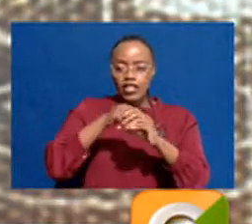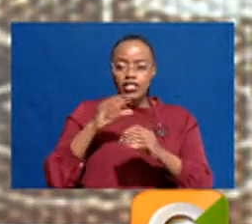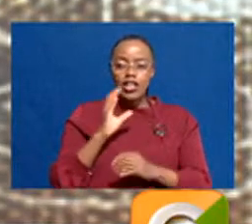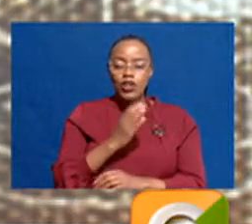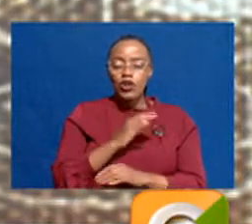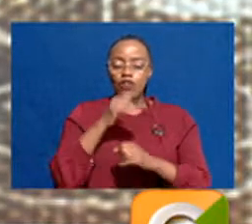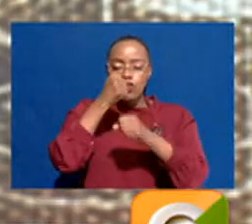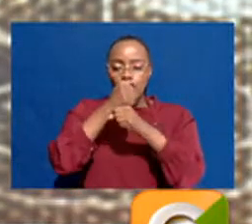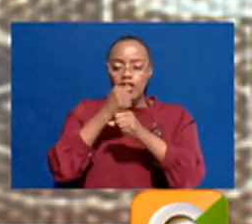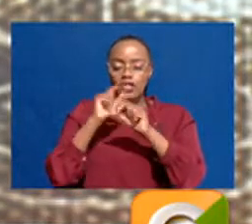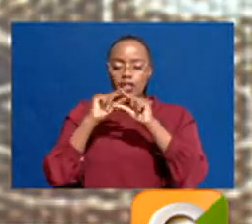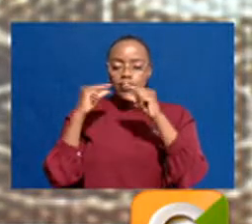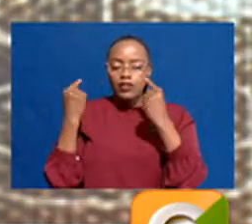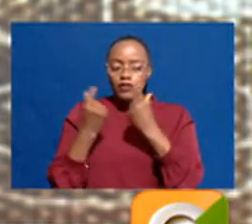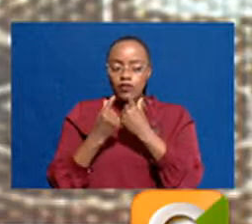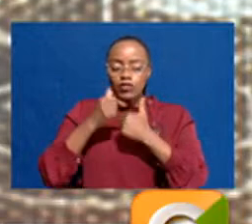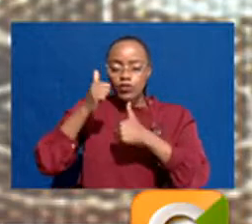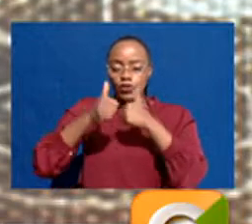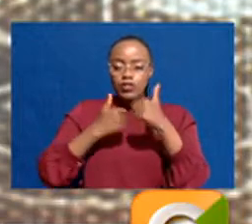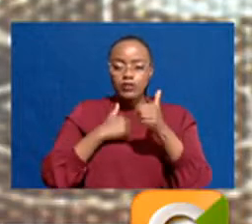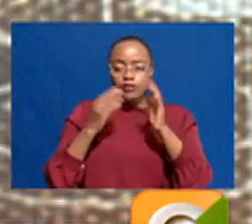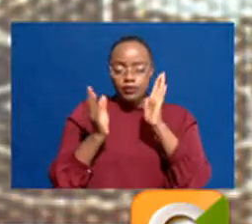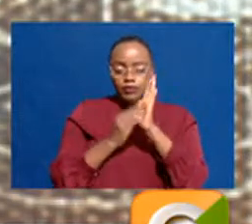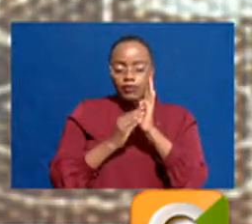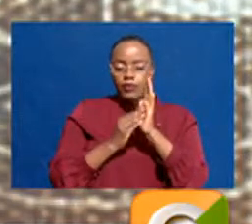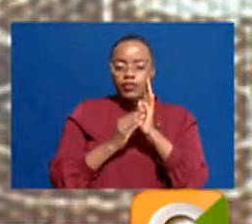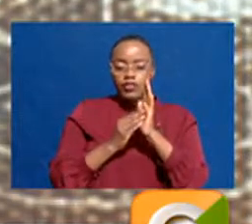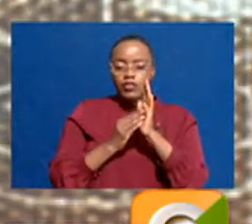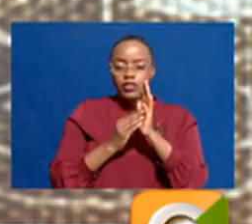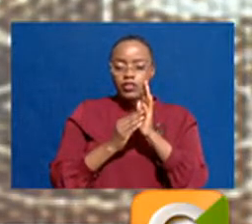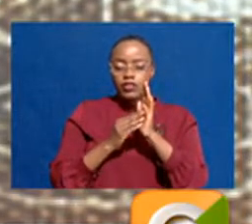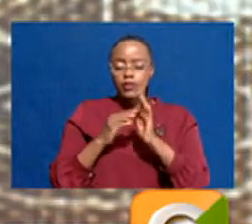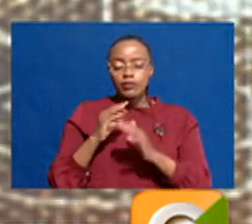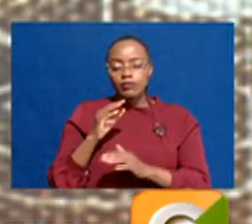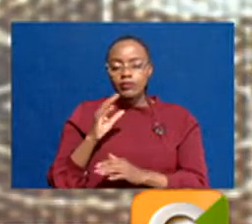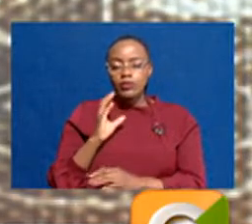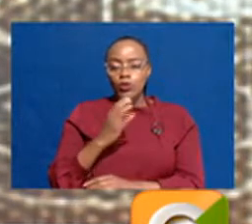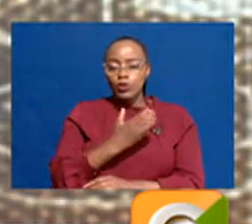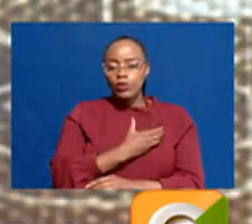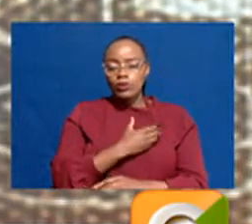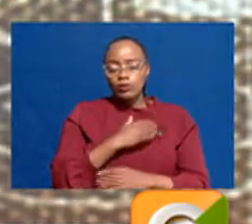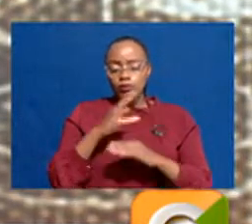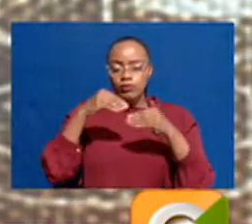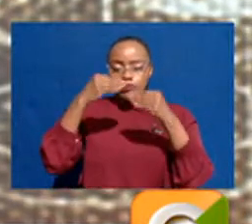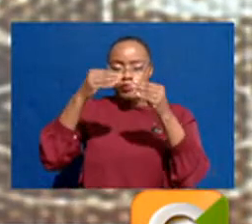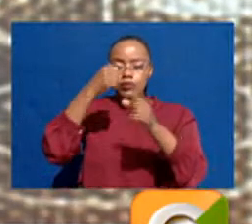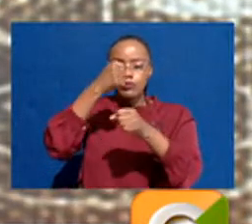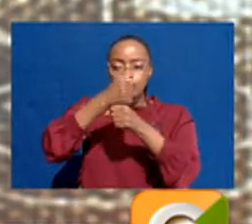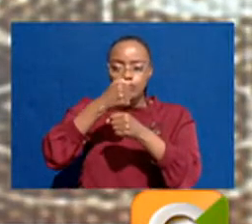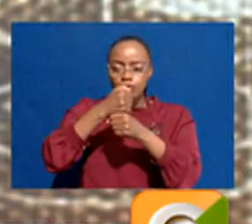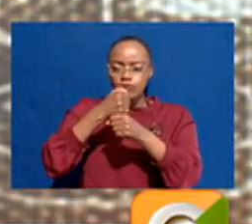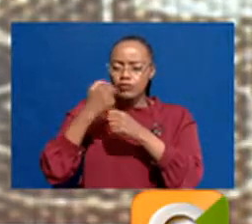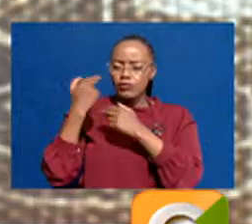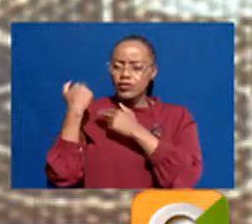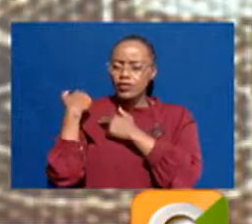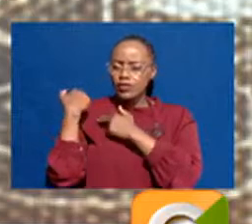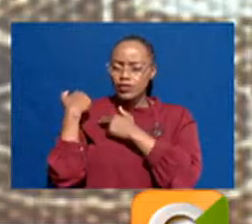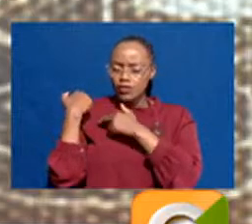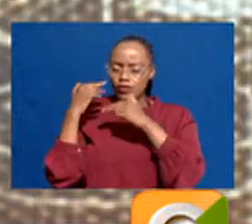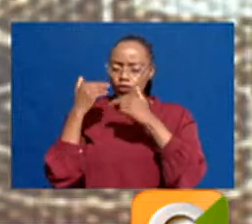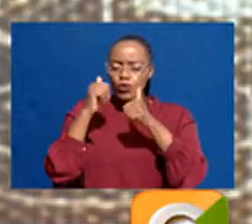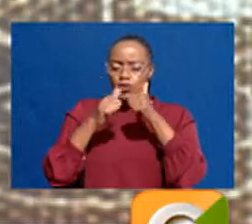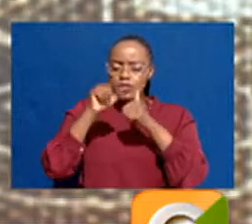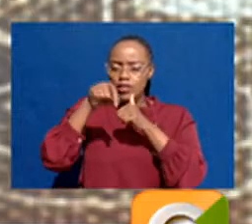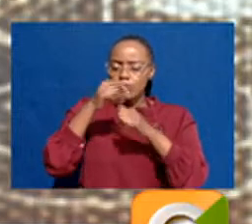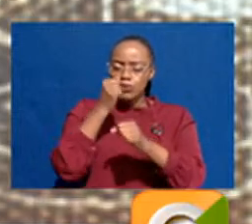or a task force, so you're setting up a committee to discharge a mandate that already you're supposed to be